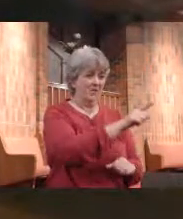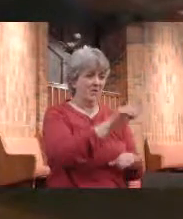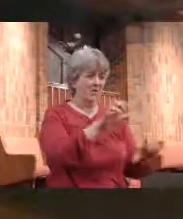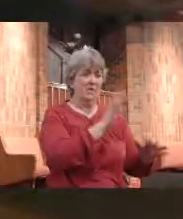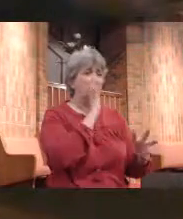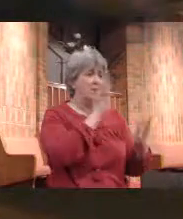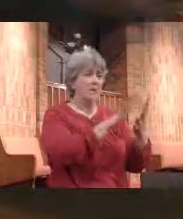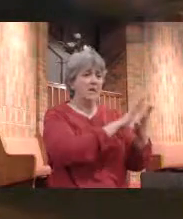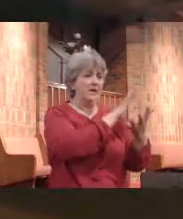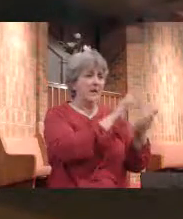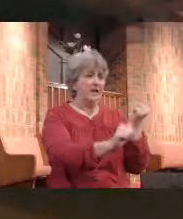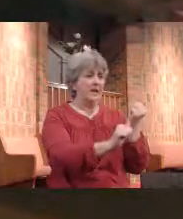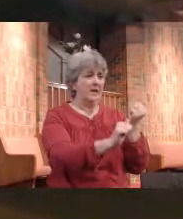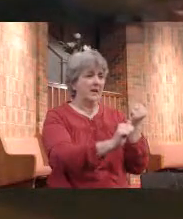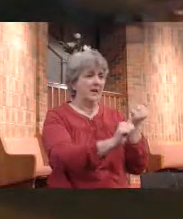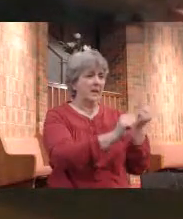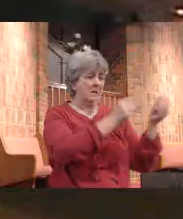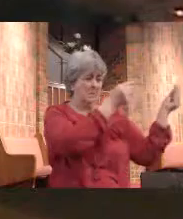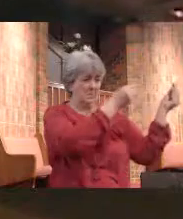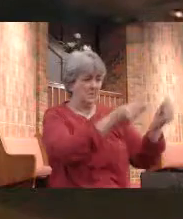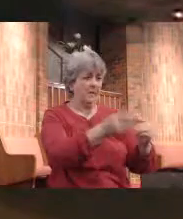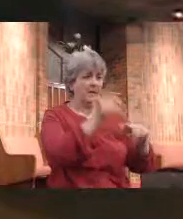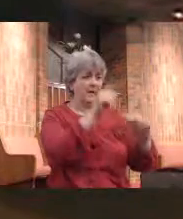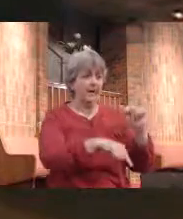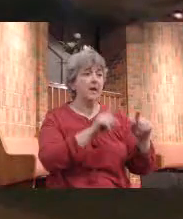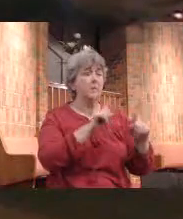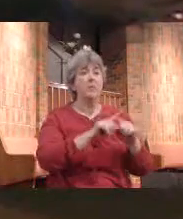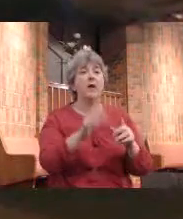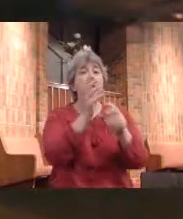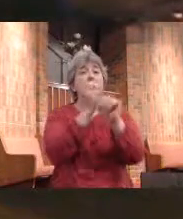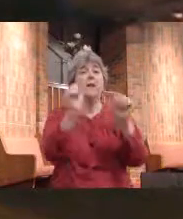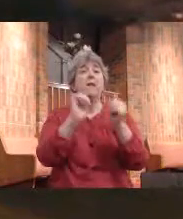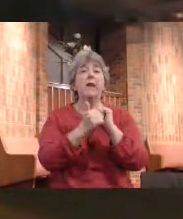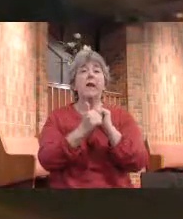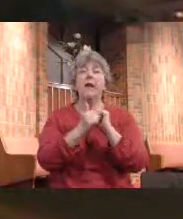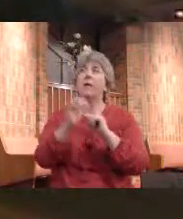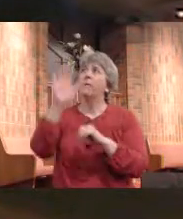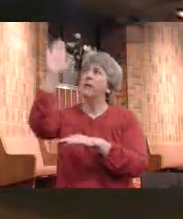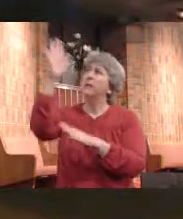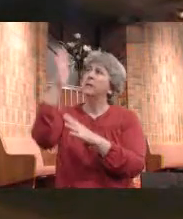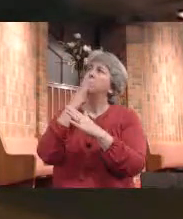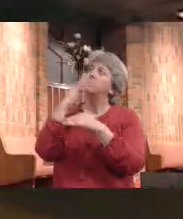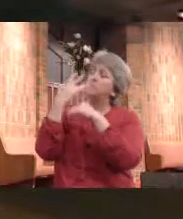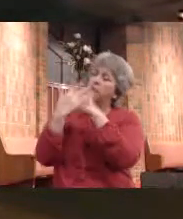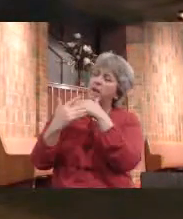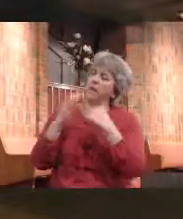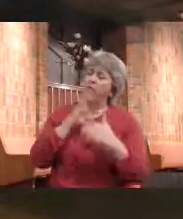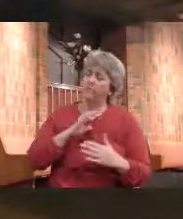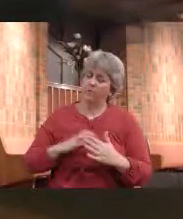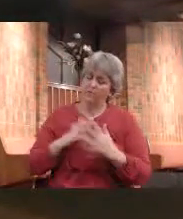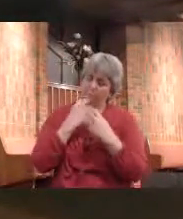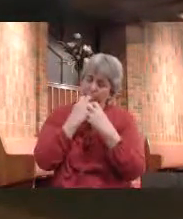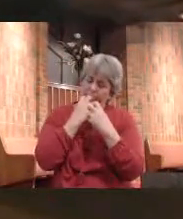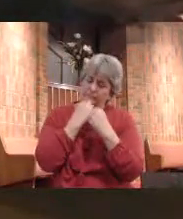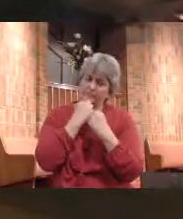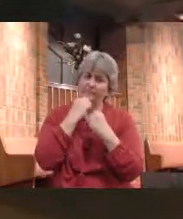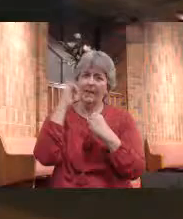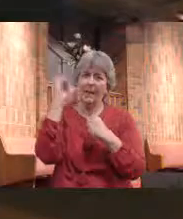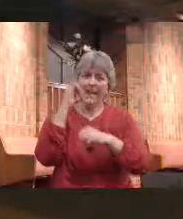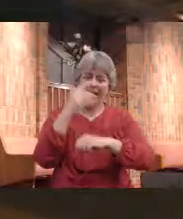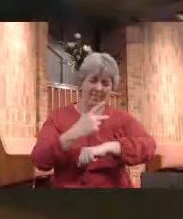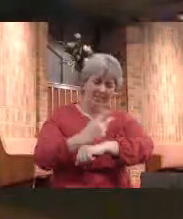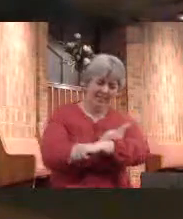fathers, but with the precious blood of Christ as of a lamb without blemish, without spot.